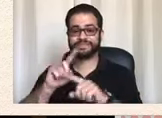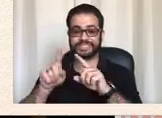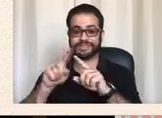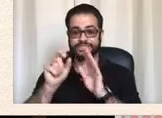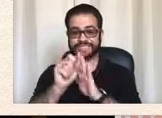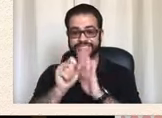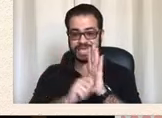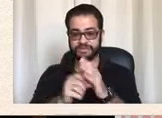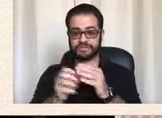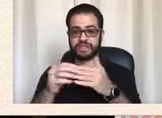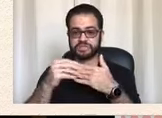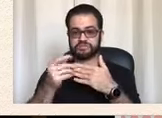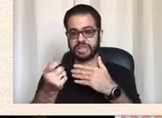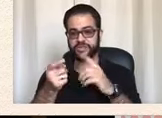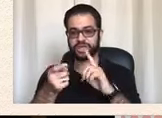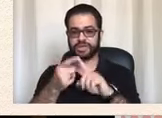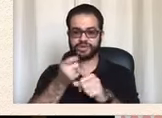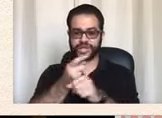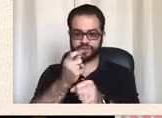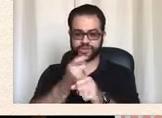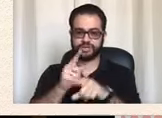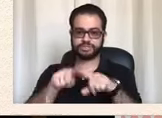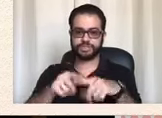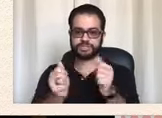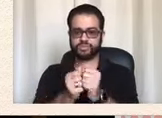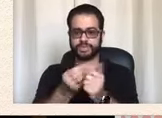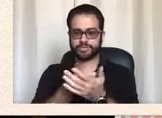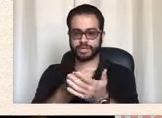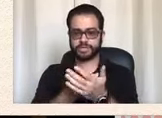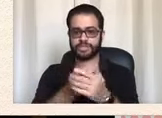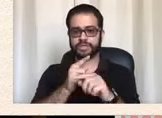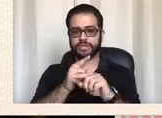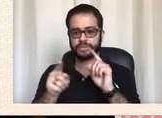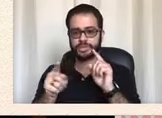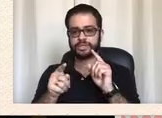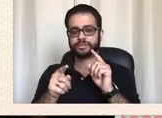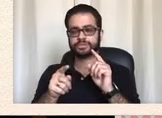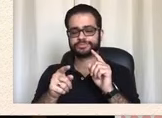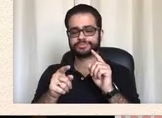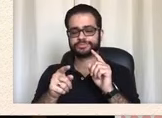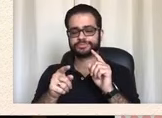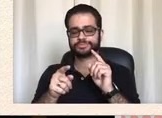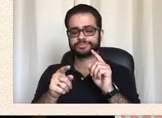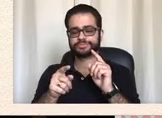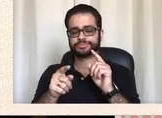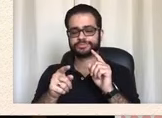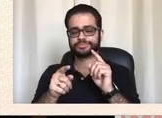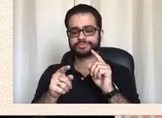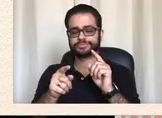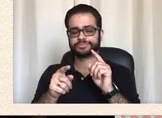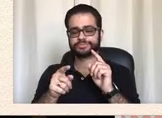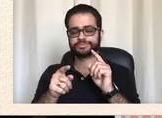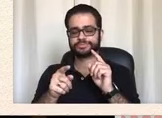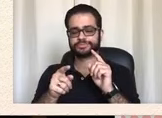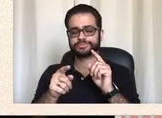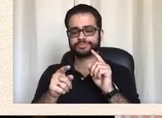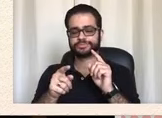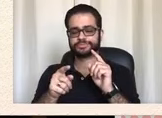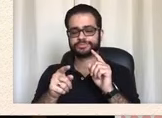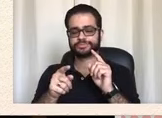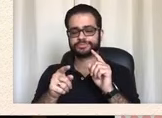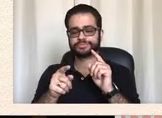year, depending upon funding. But in general, it's between 45 and 48 states across the country. It's in several other countries. It's in